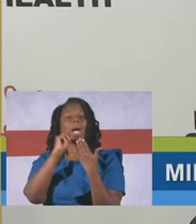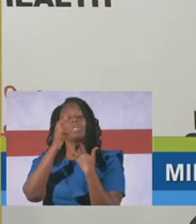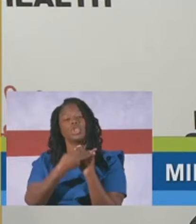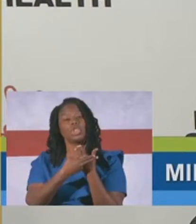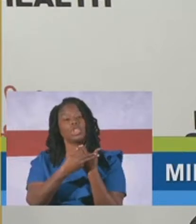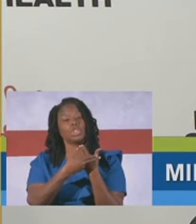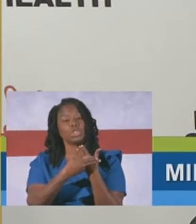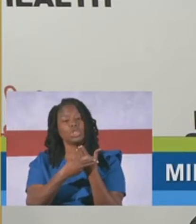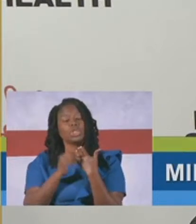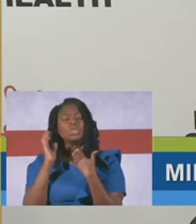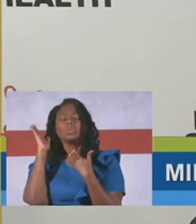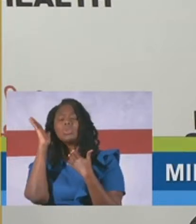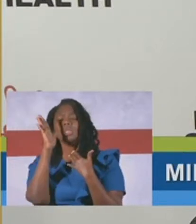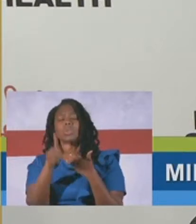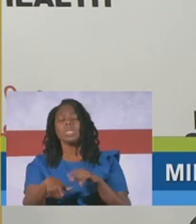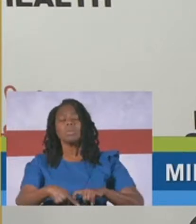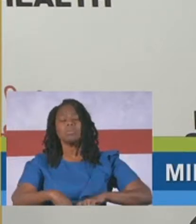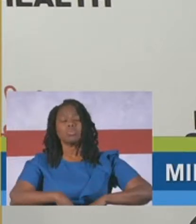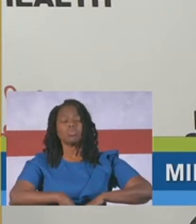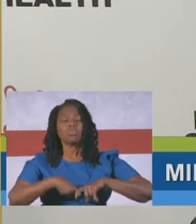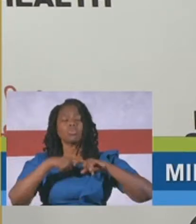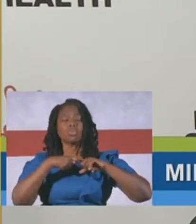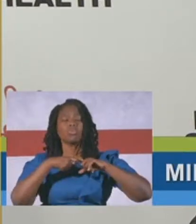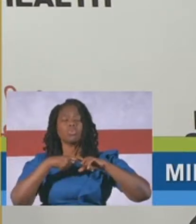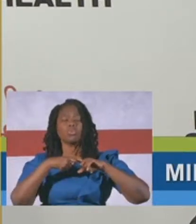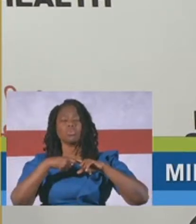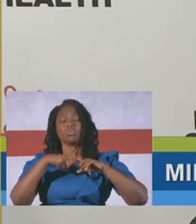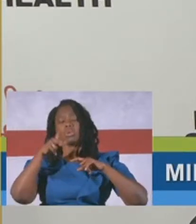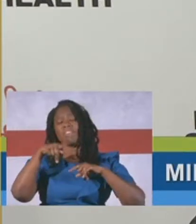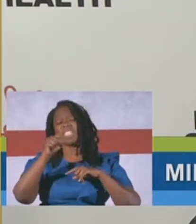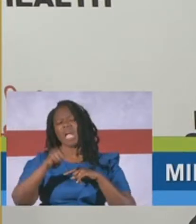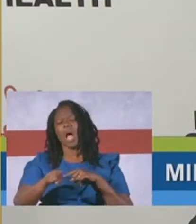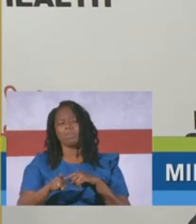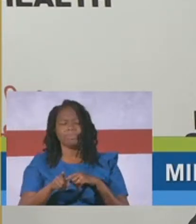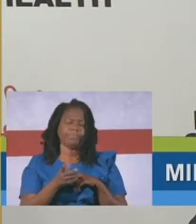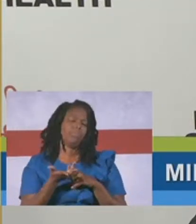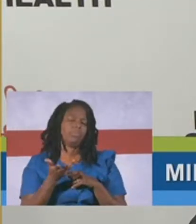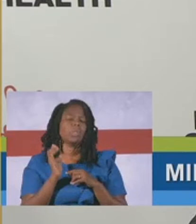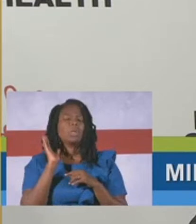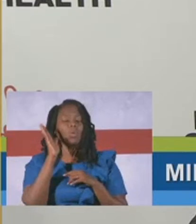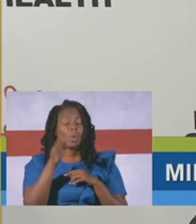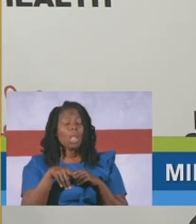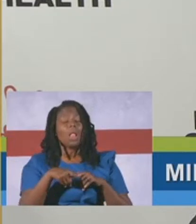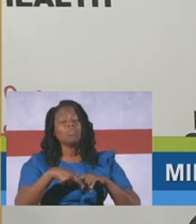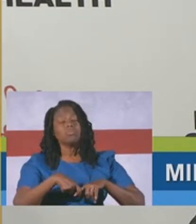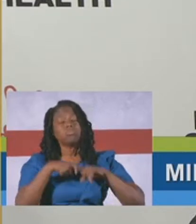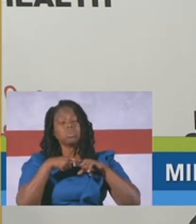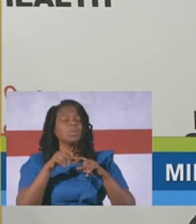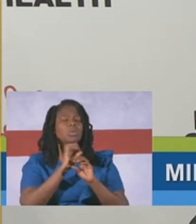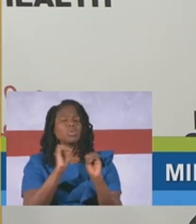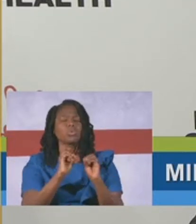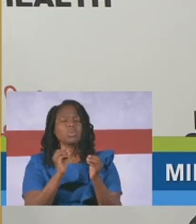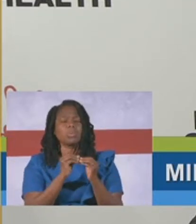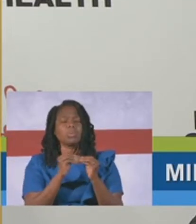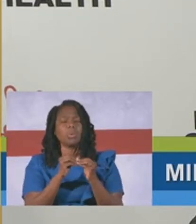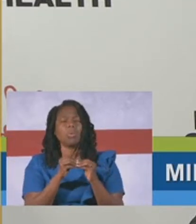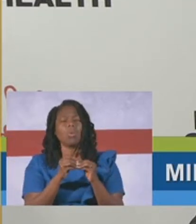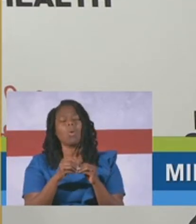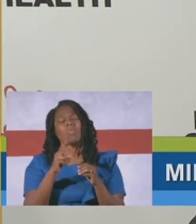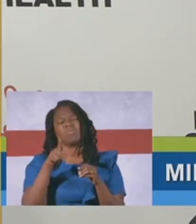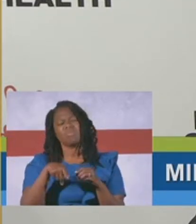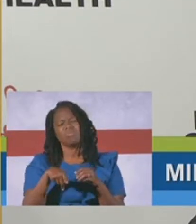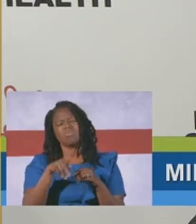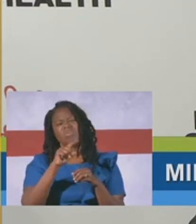temporarily suspend our Pfizer vaccination program. So all the